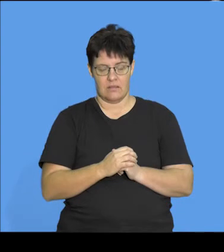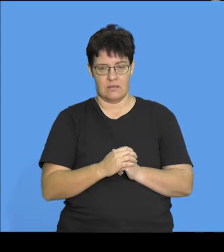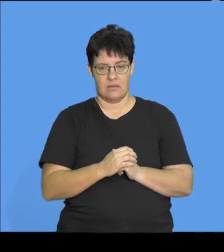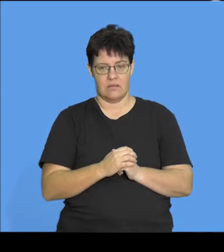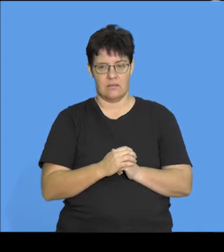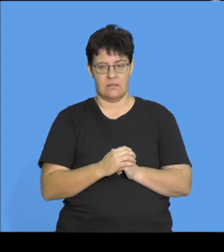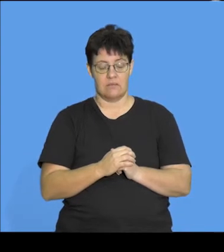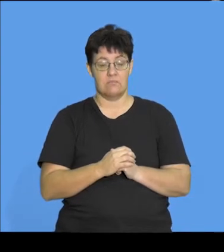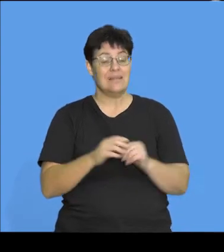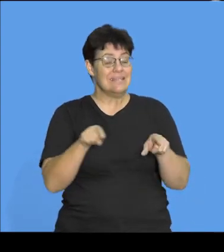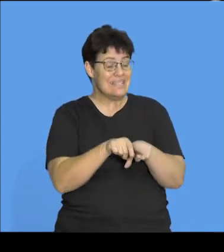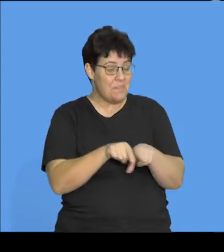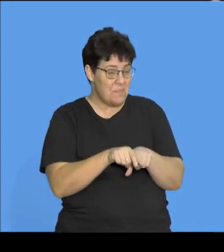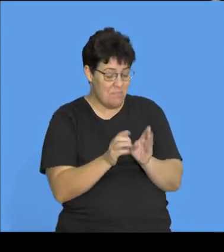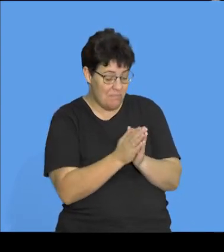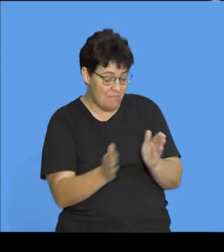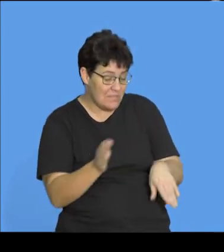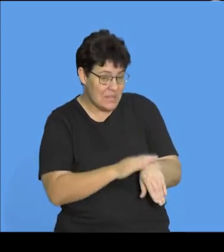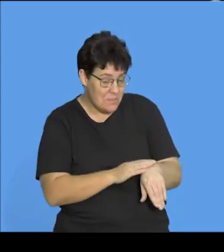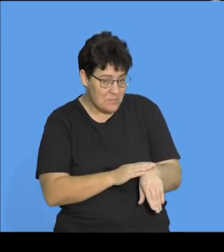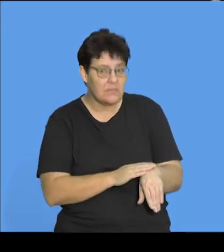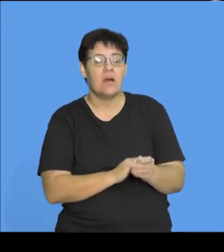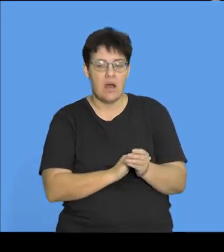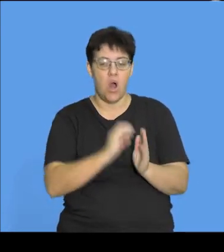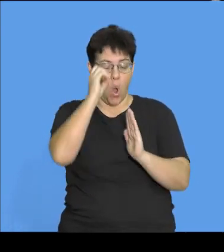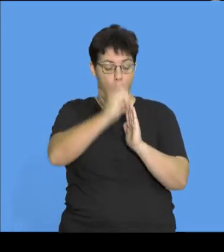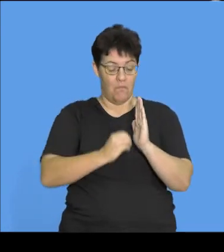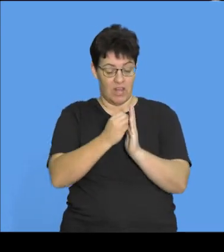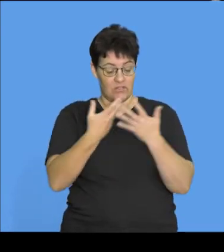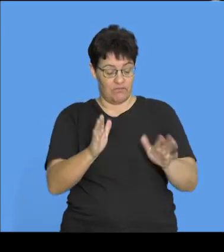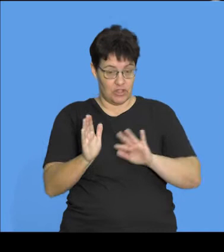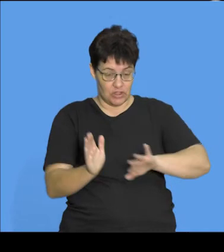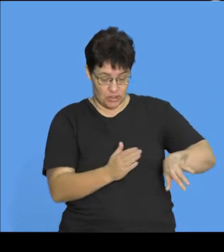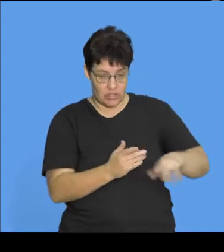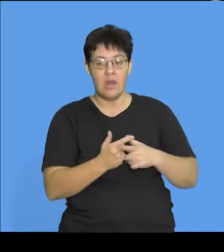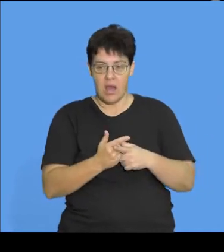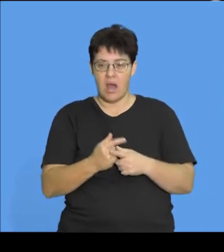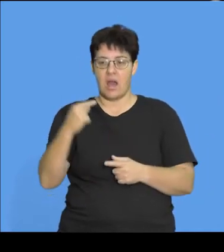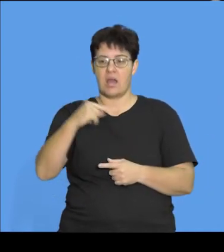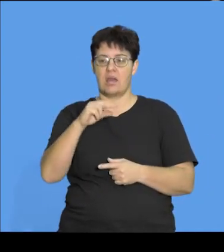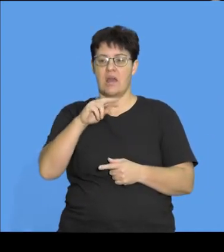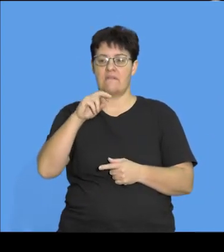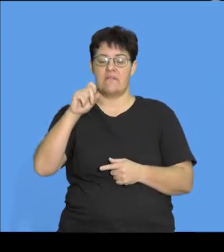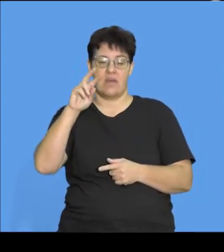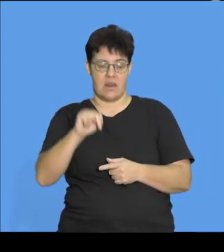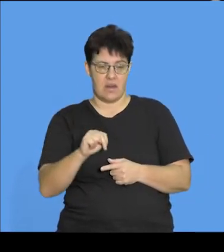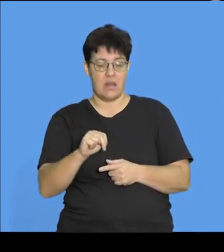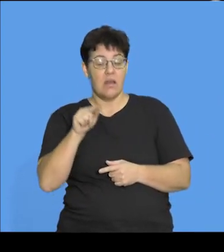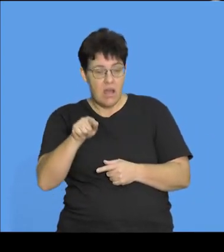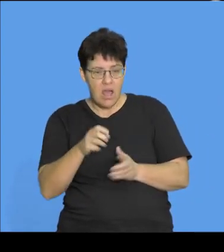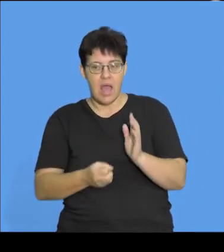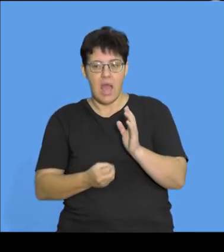At puberty, we see that after ovulation, the Graafian follicle then develops under the influence of the hormone